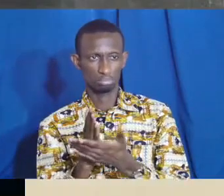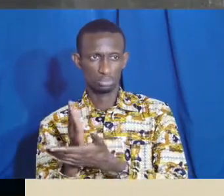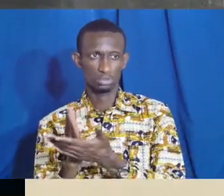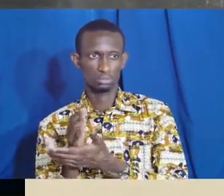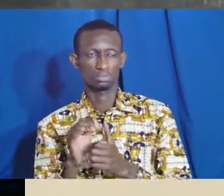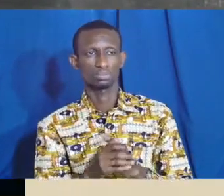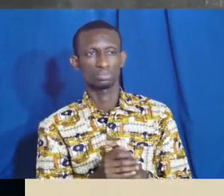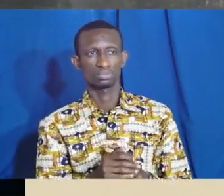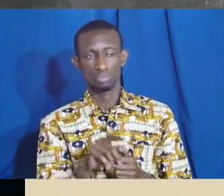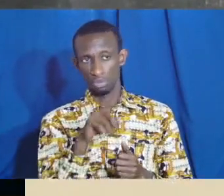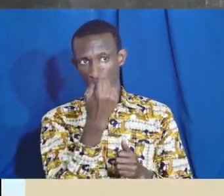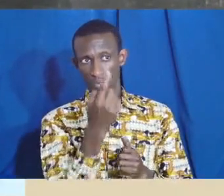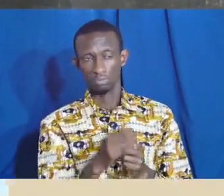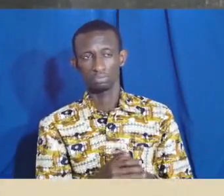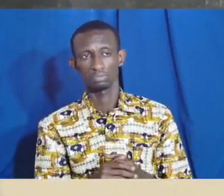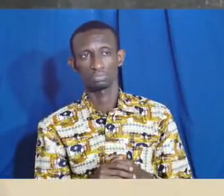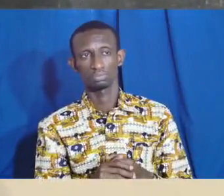are intracellular